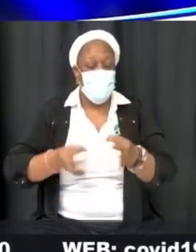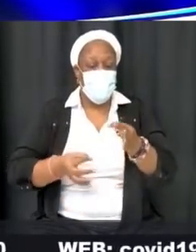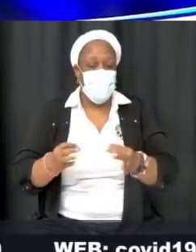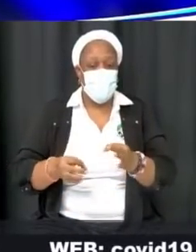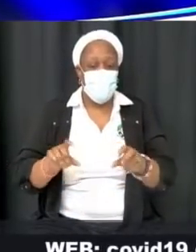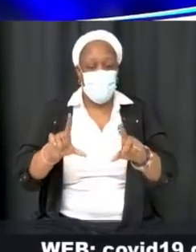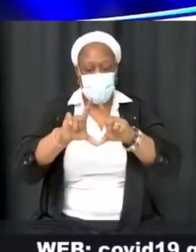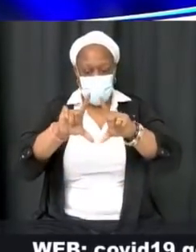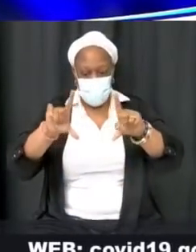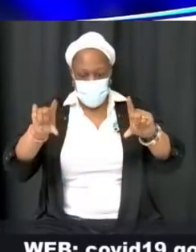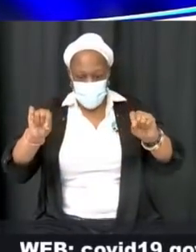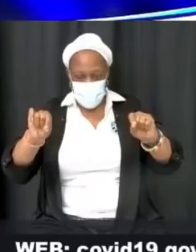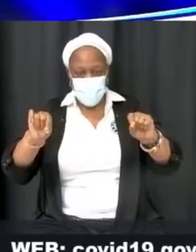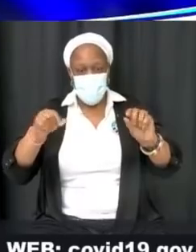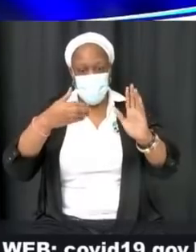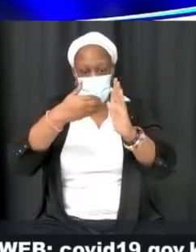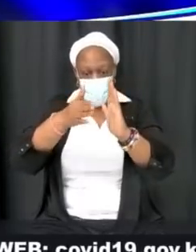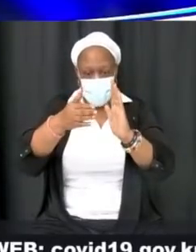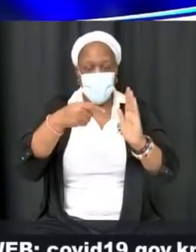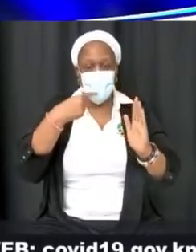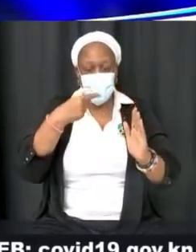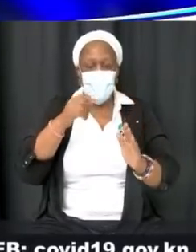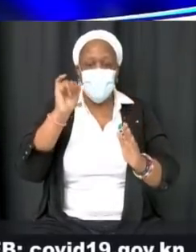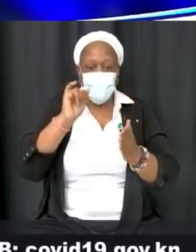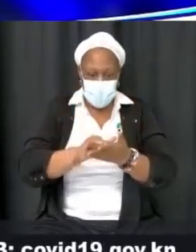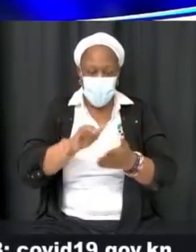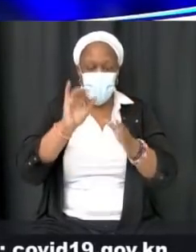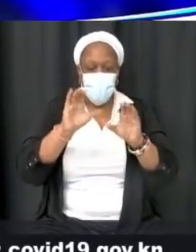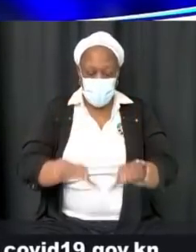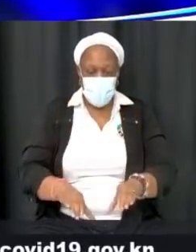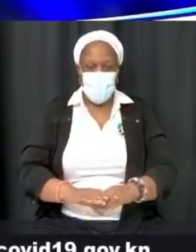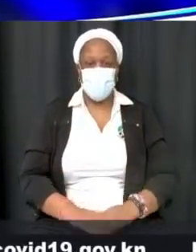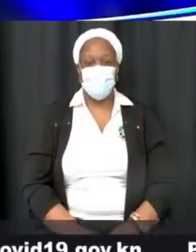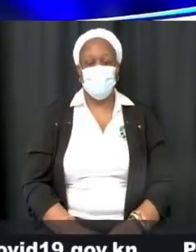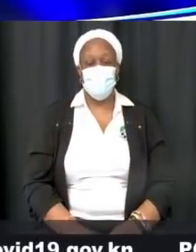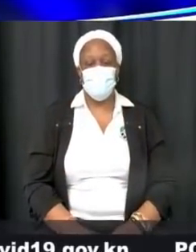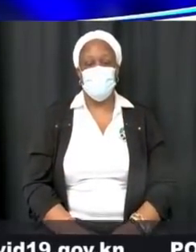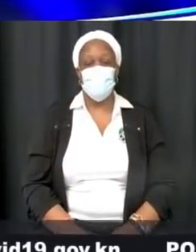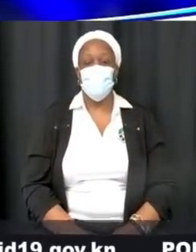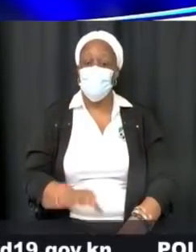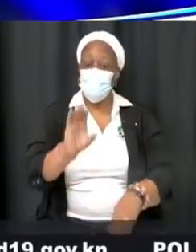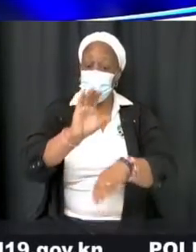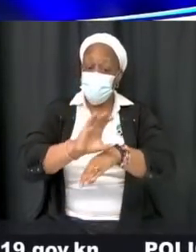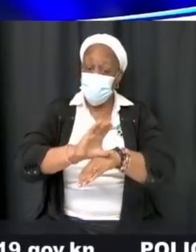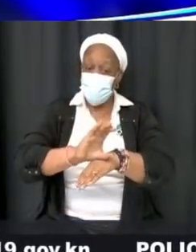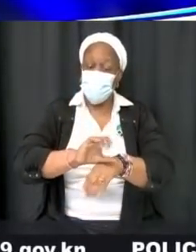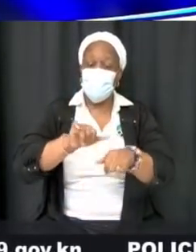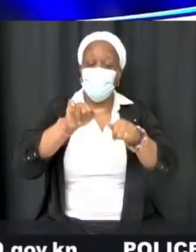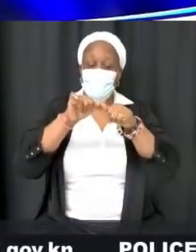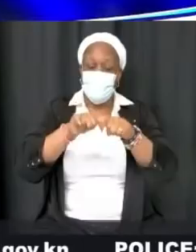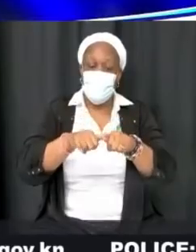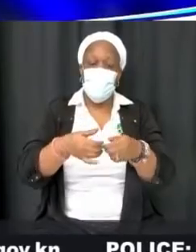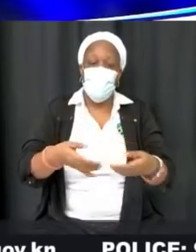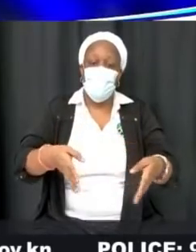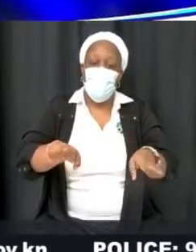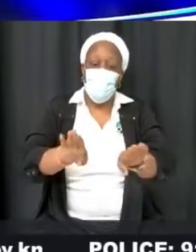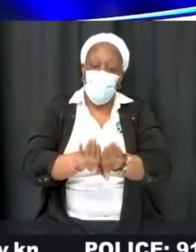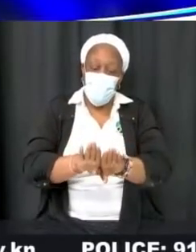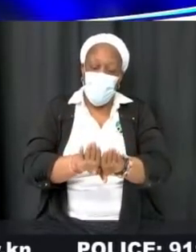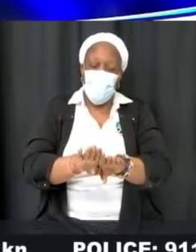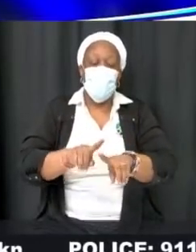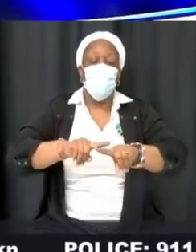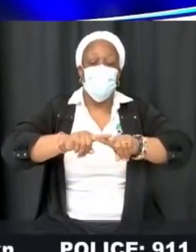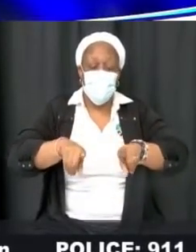Police. Remember, churches are also required to remain closed. However, they